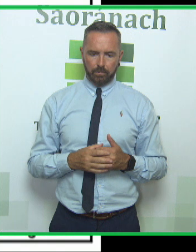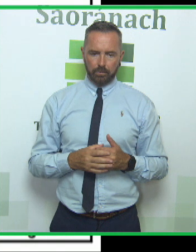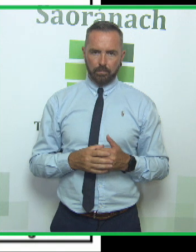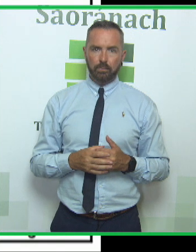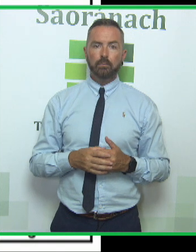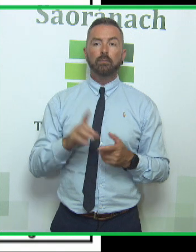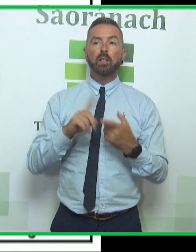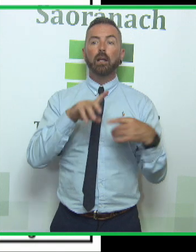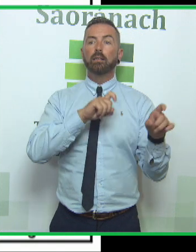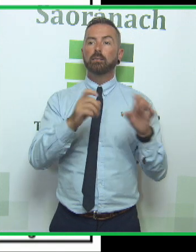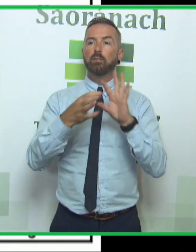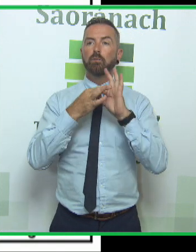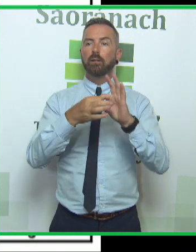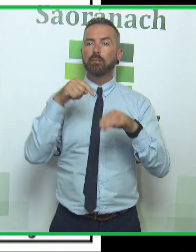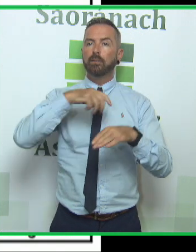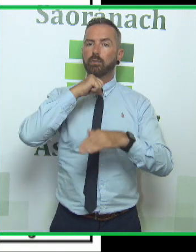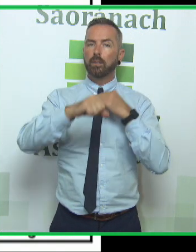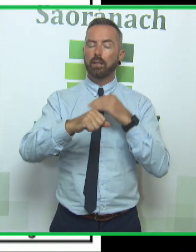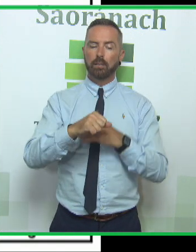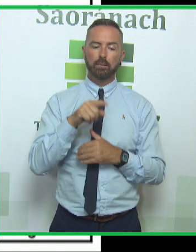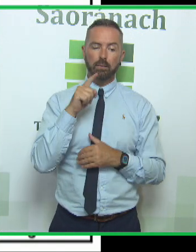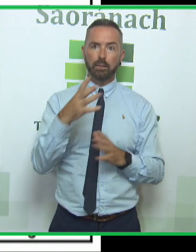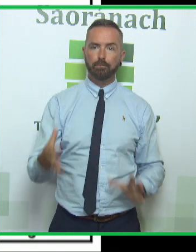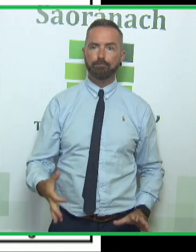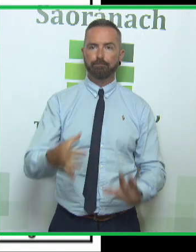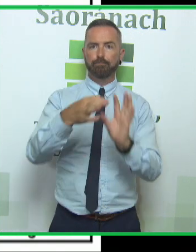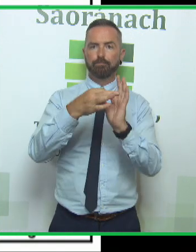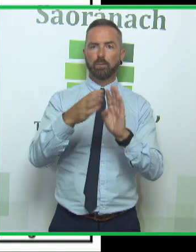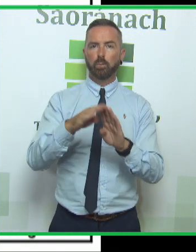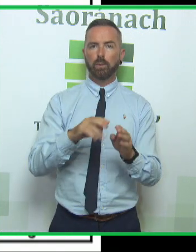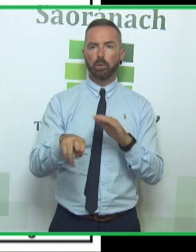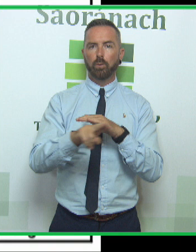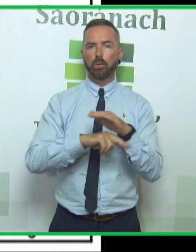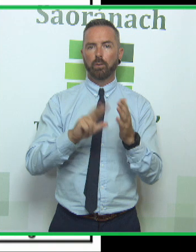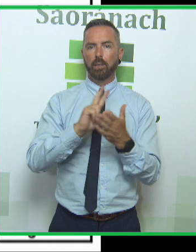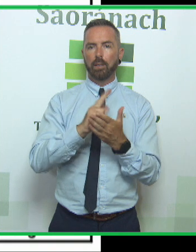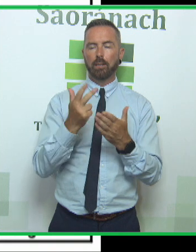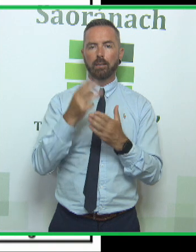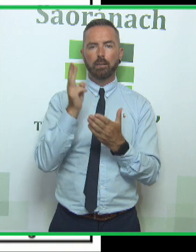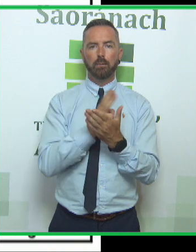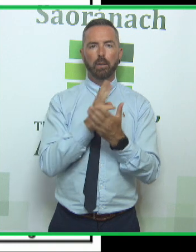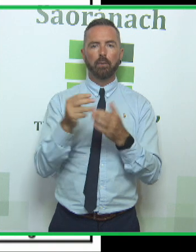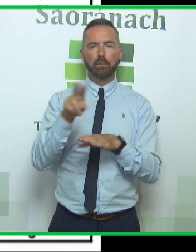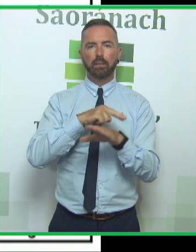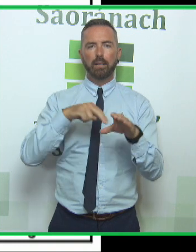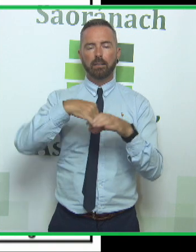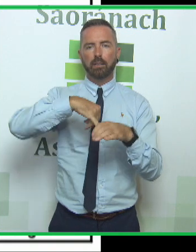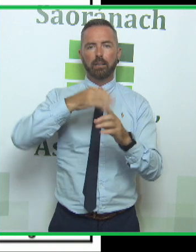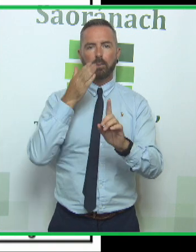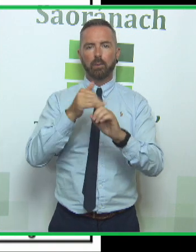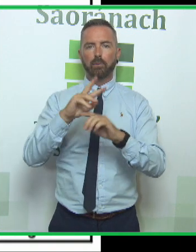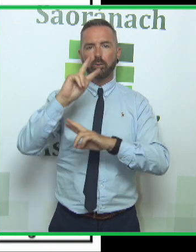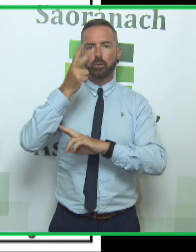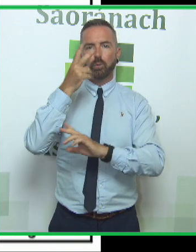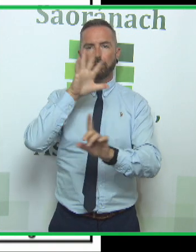still being very relevant today. And so this underpins the under 18 aspect of the National Clinical Programme for Dual